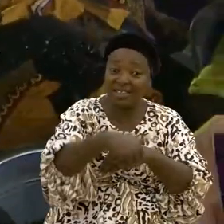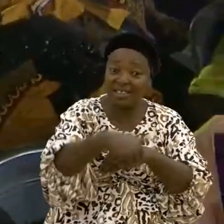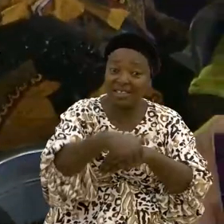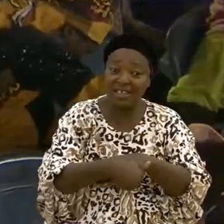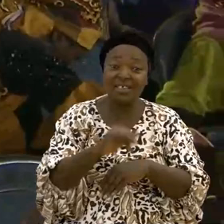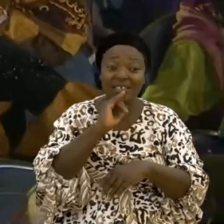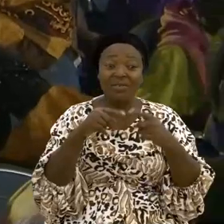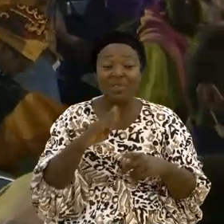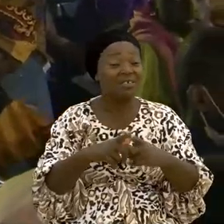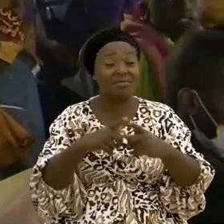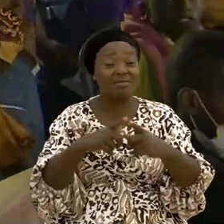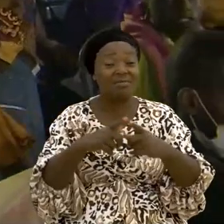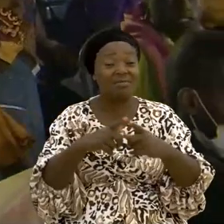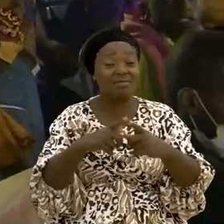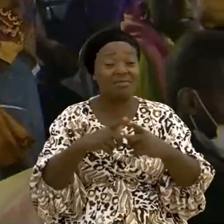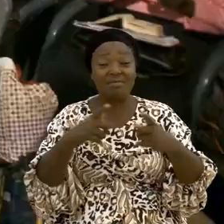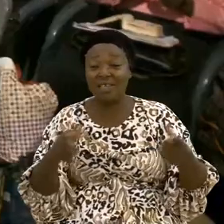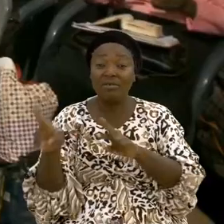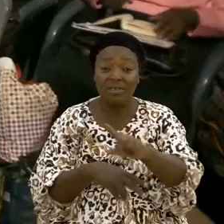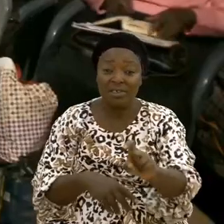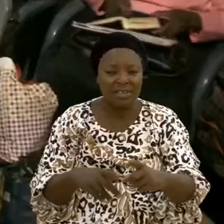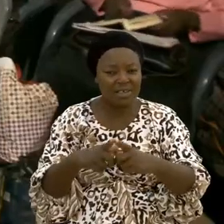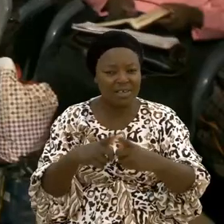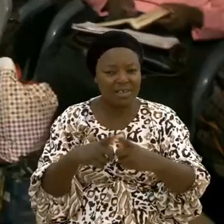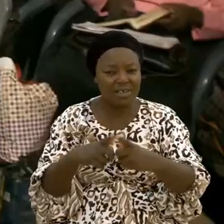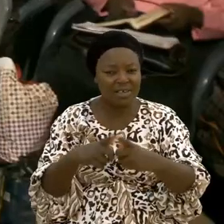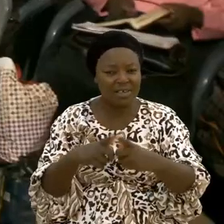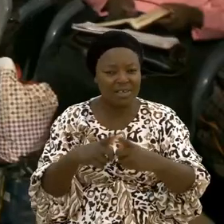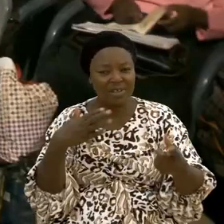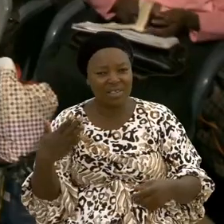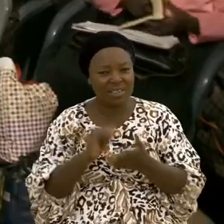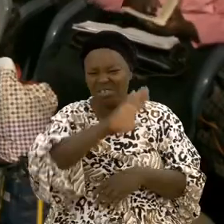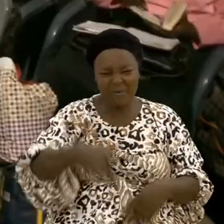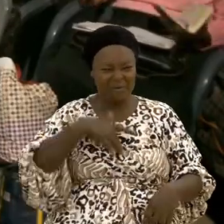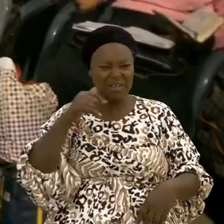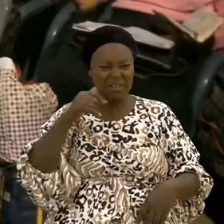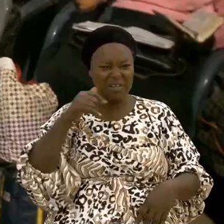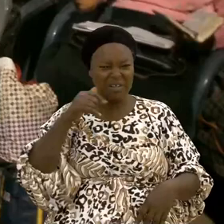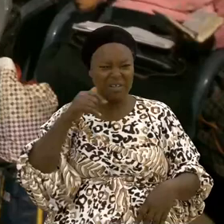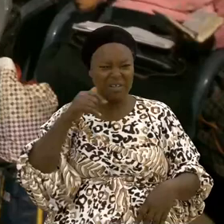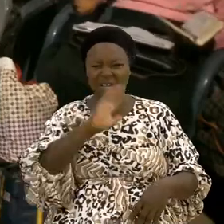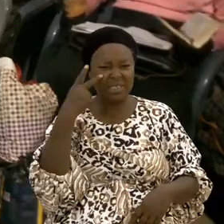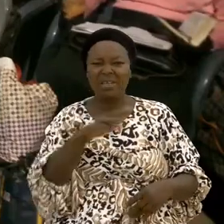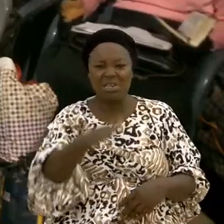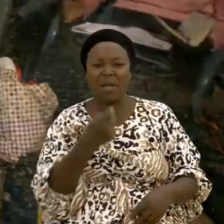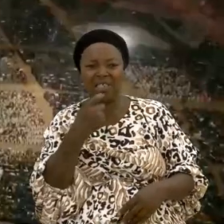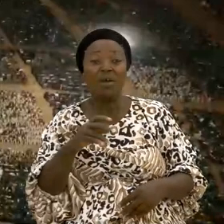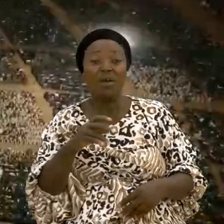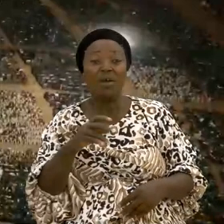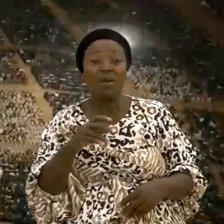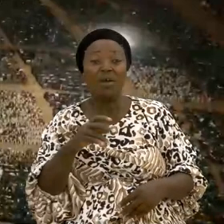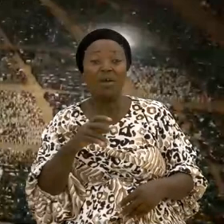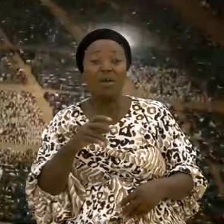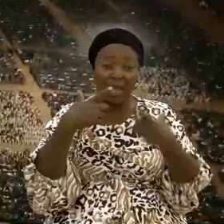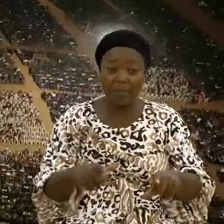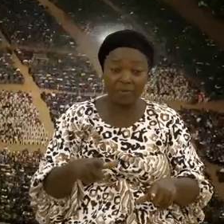be spectacular. Are you ready? Great things you've never felt, you've never seen, you've never tasted will